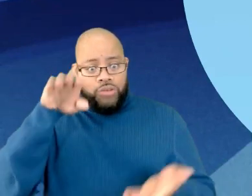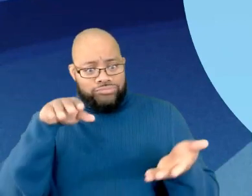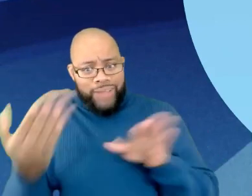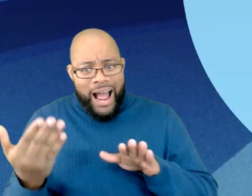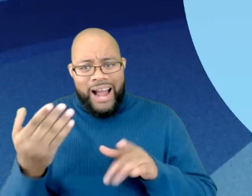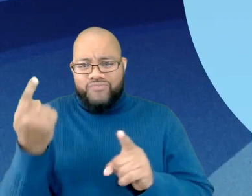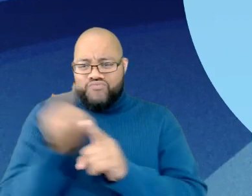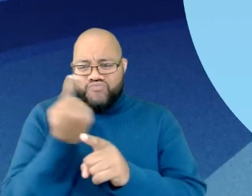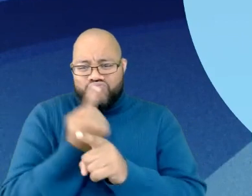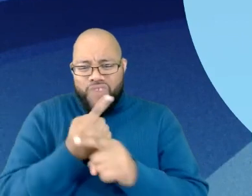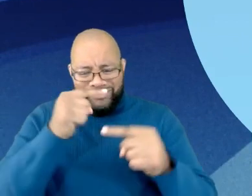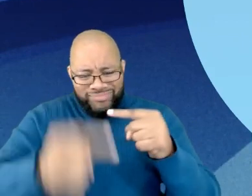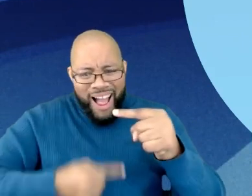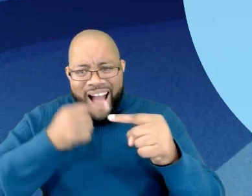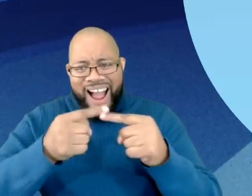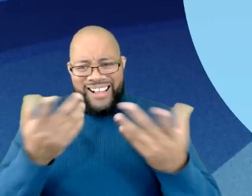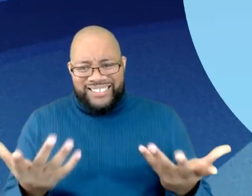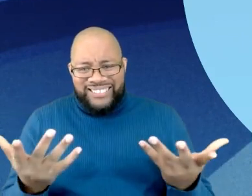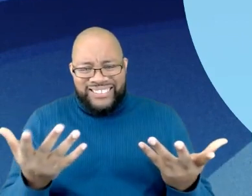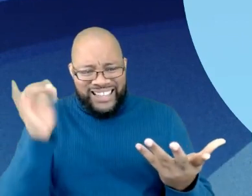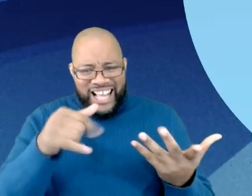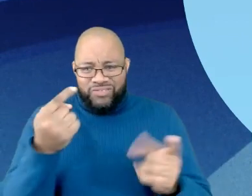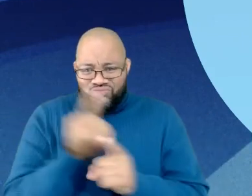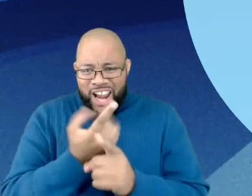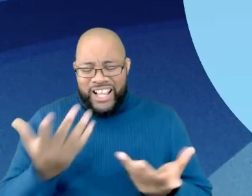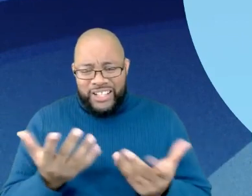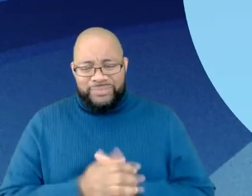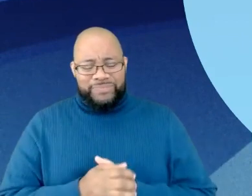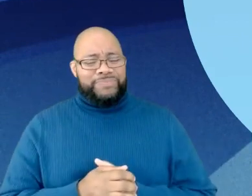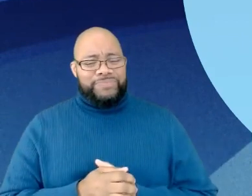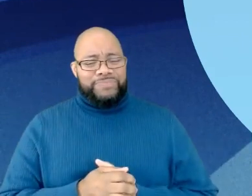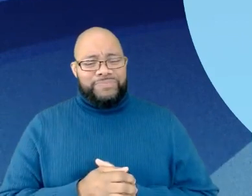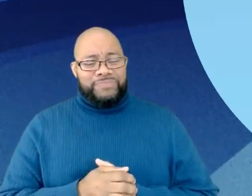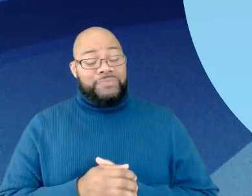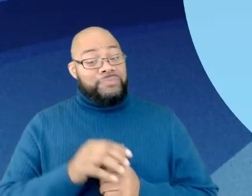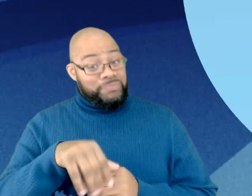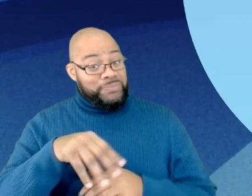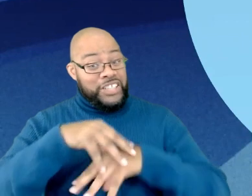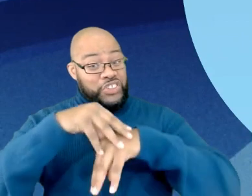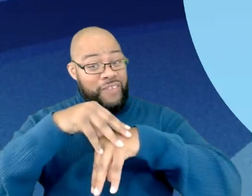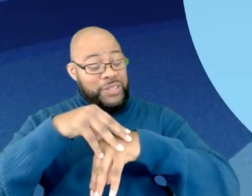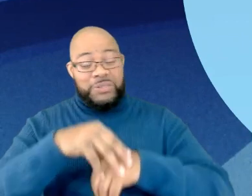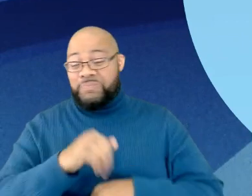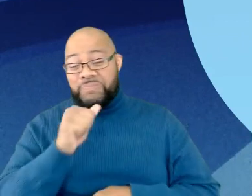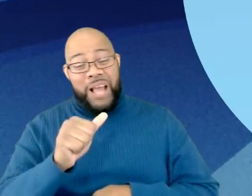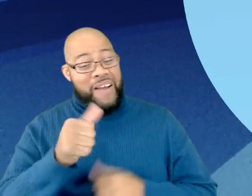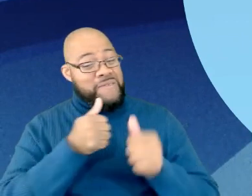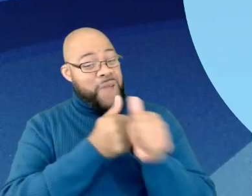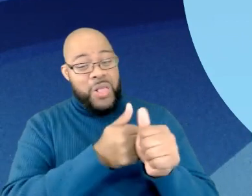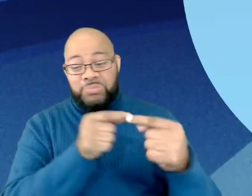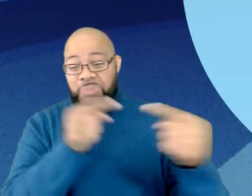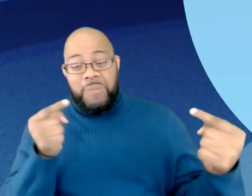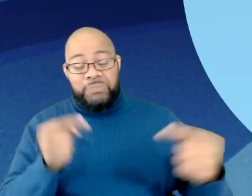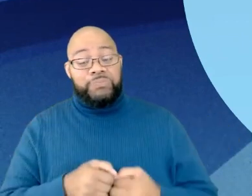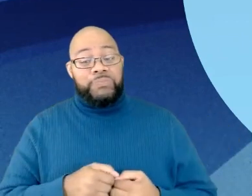is born, grows up, and dies. It's how Mother Nature keeps her populations in check. Well, Mother Nature ain't gonna like this.